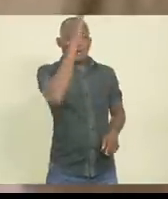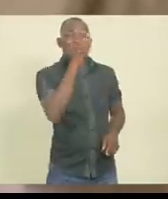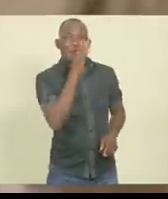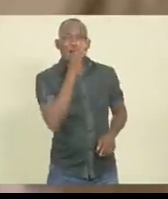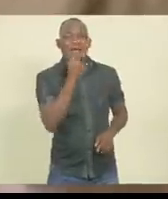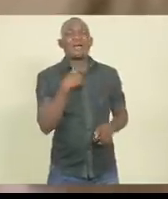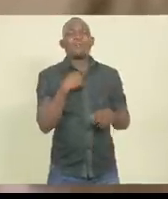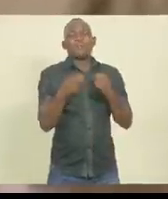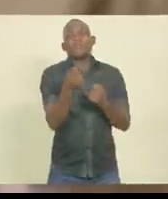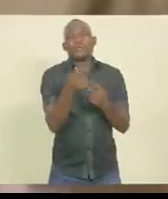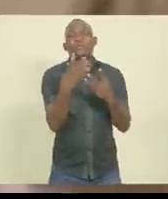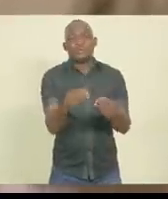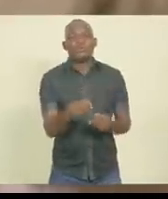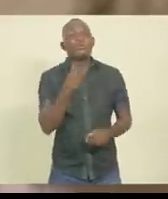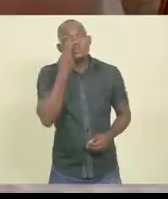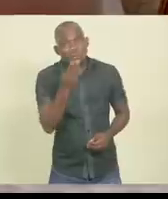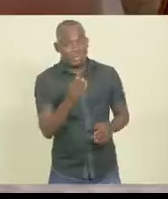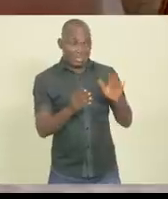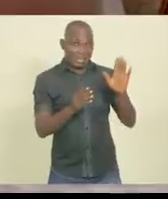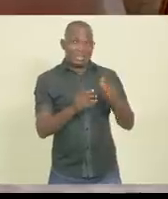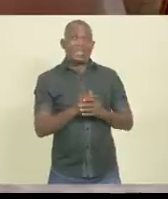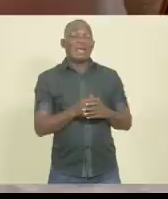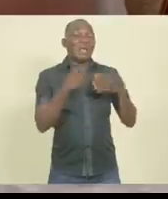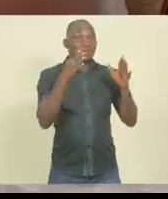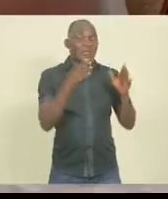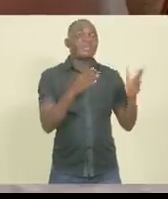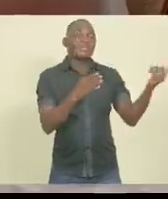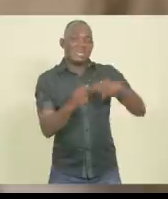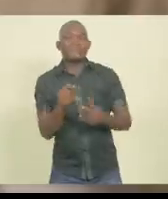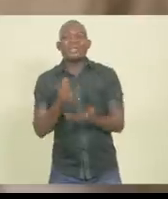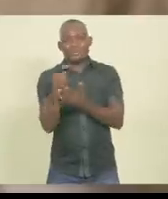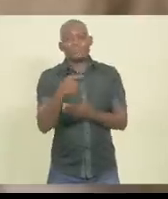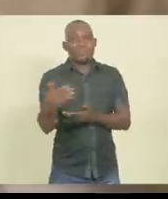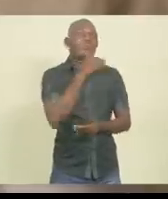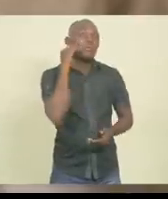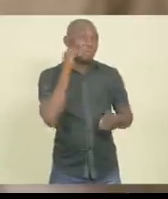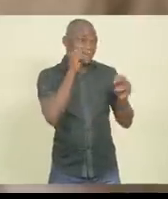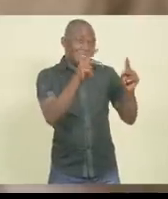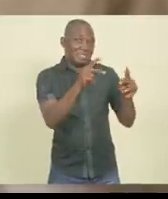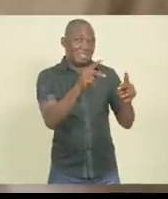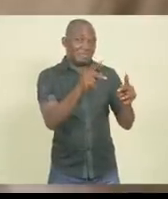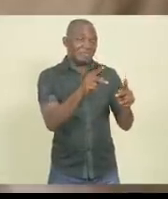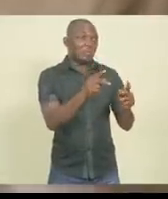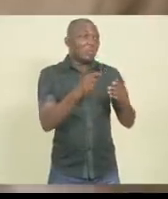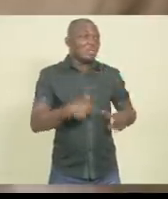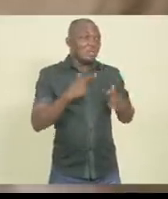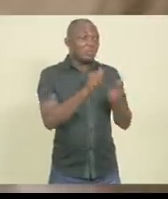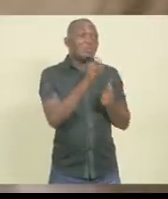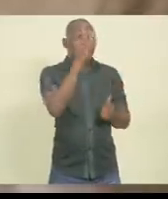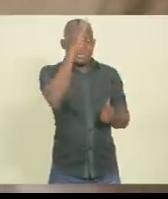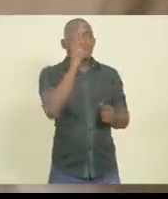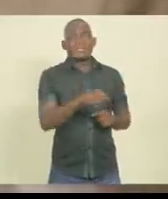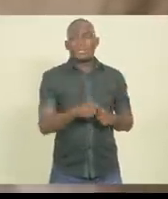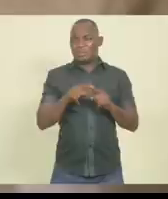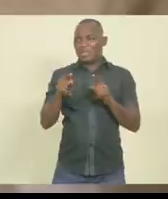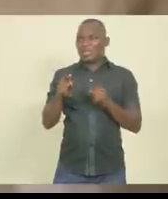little issues to settle, okay? When they are done with that, they'll definitely come. Would you like us with our clothes? Yes. Good. But